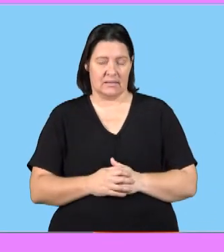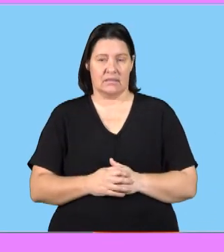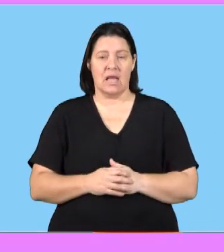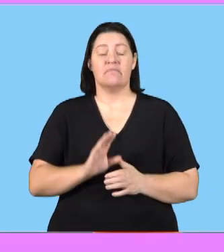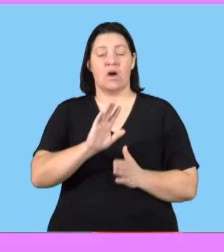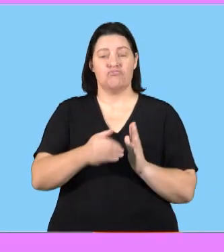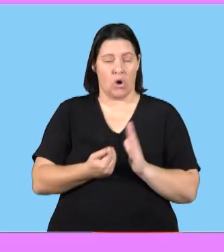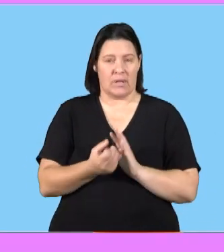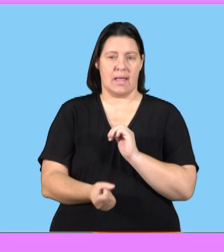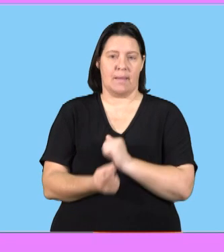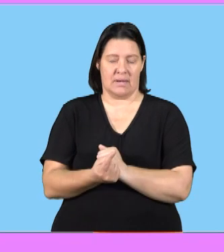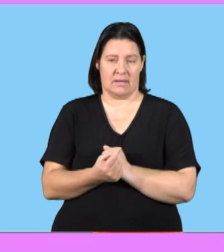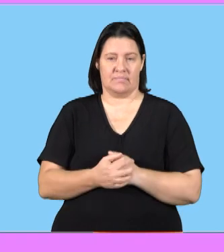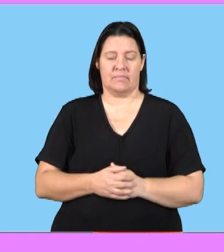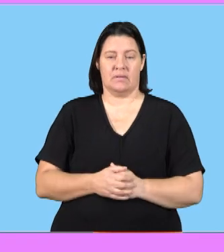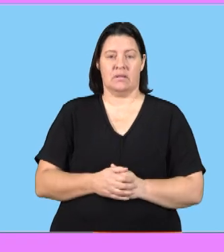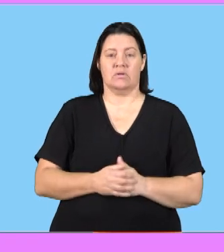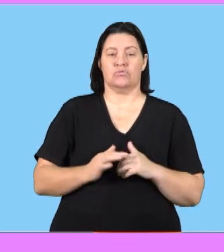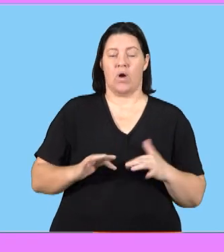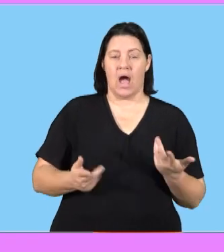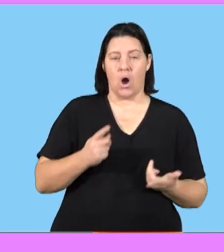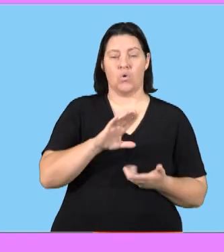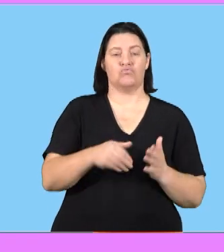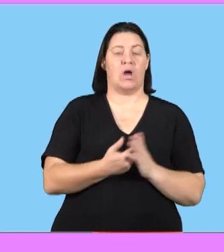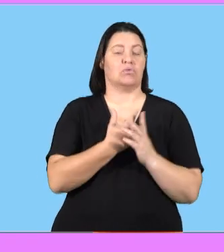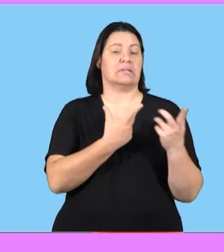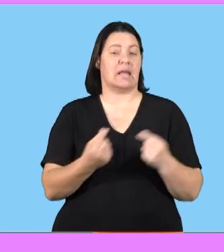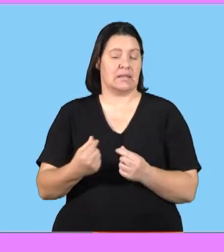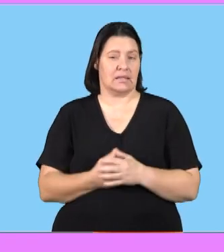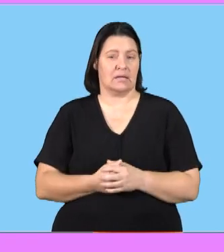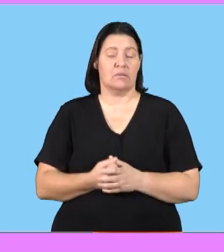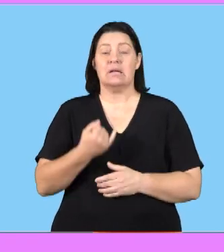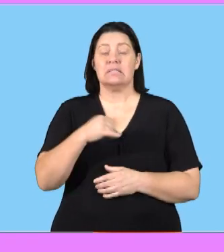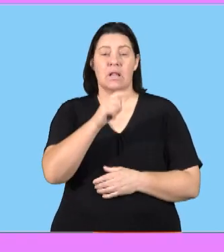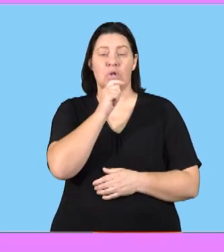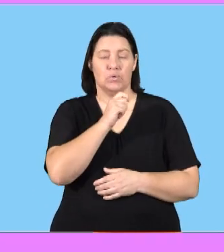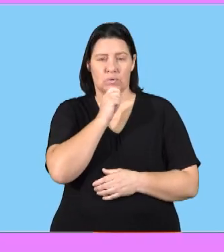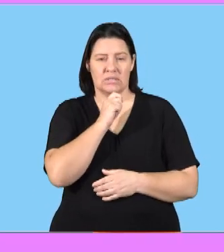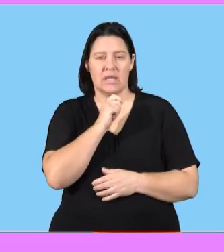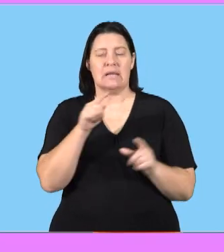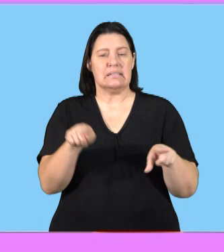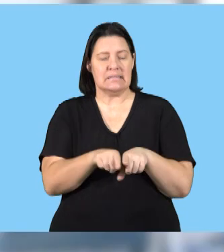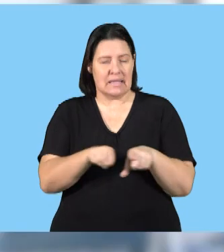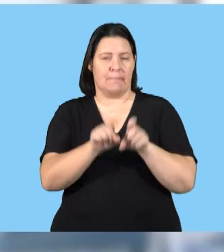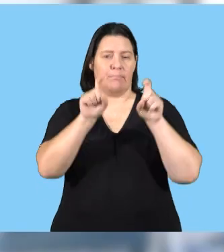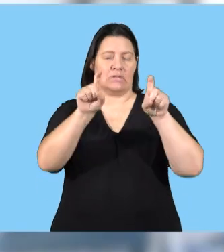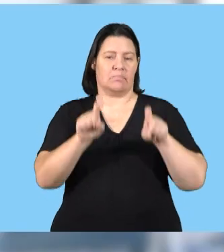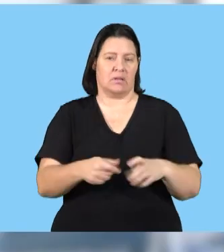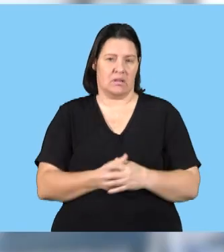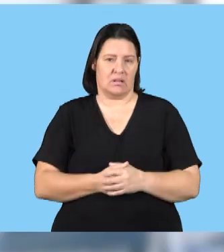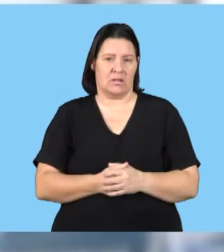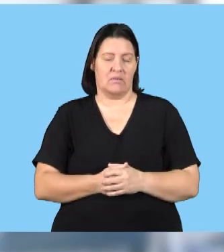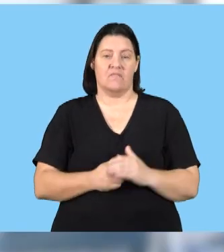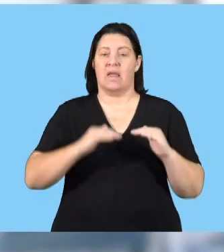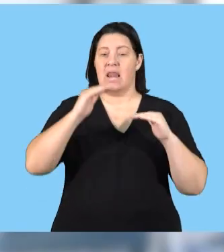is rounding that is taking place. So how is the rounding done? We still using the very same principle to say, if it